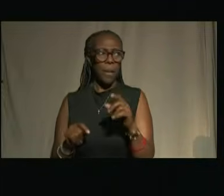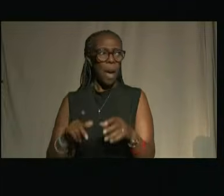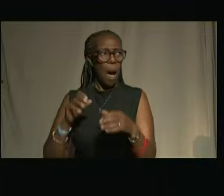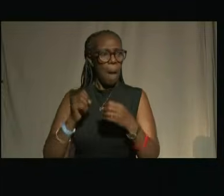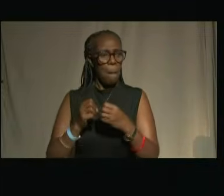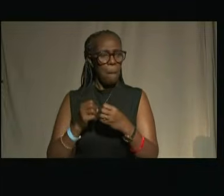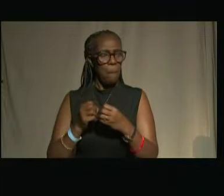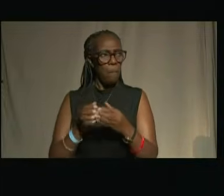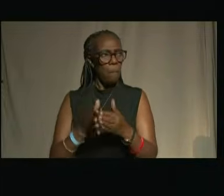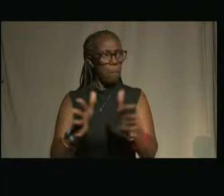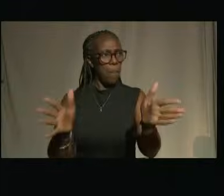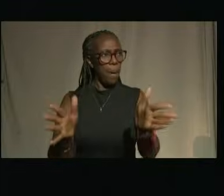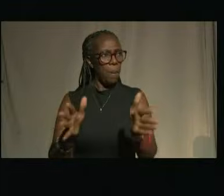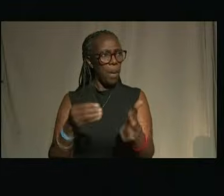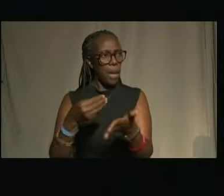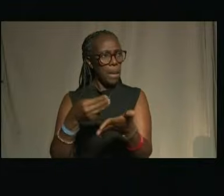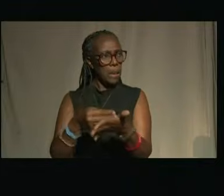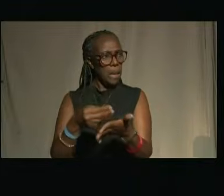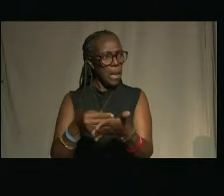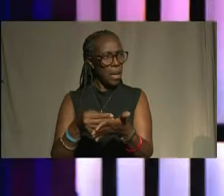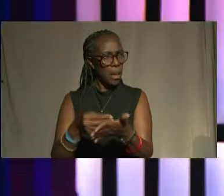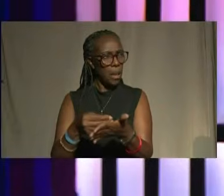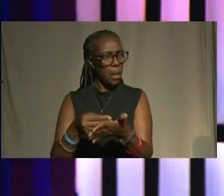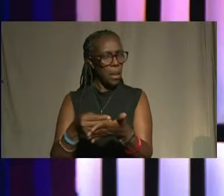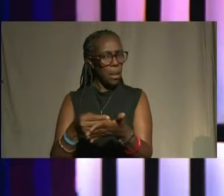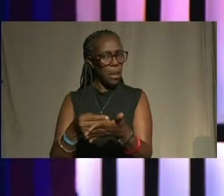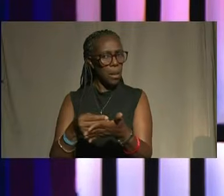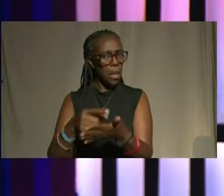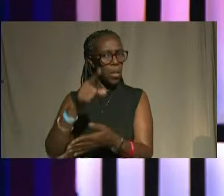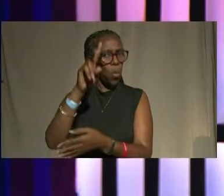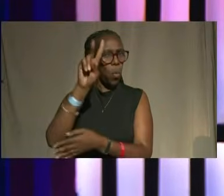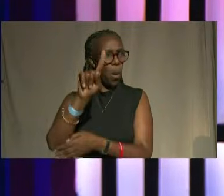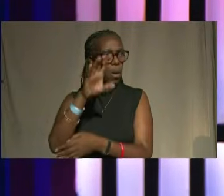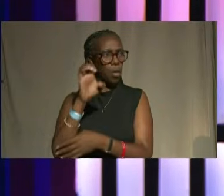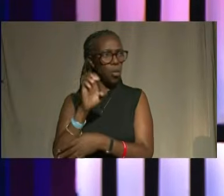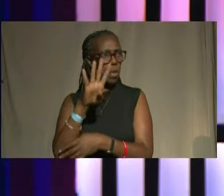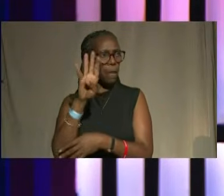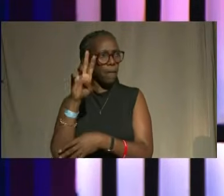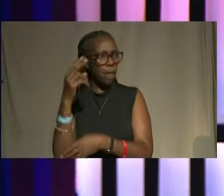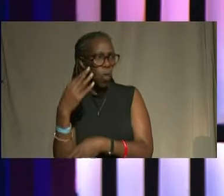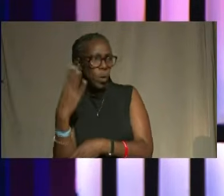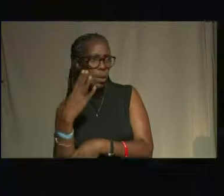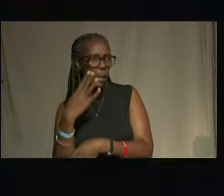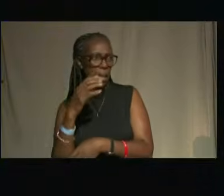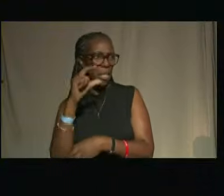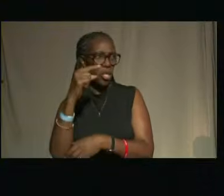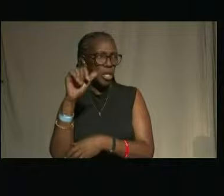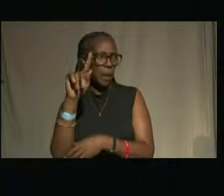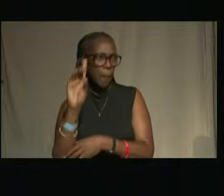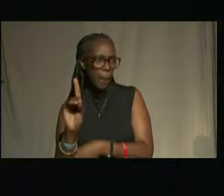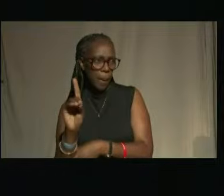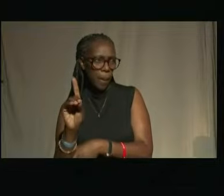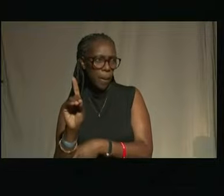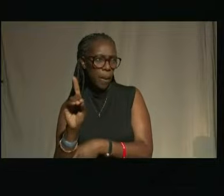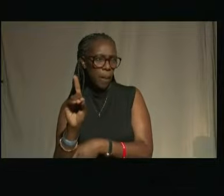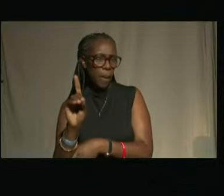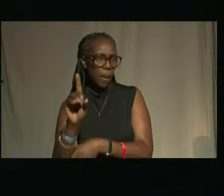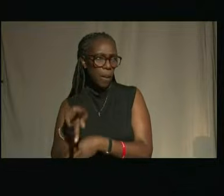come from over 140% of GDP in 2013 to 70% in fiscal year